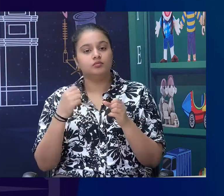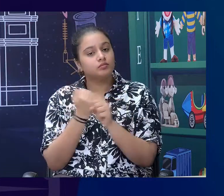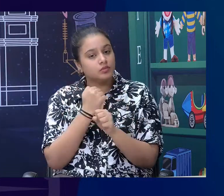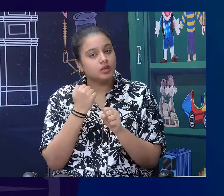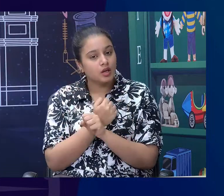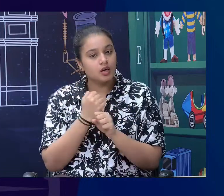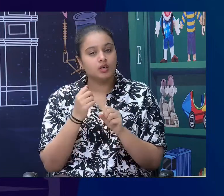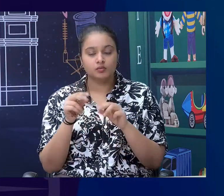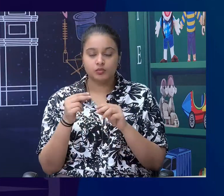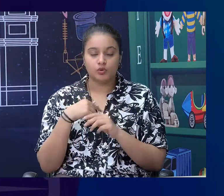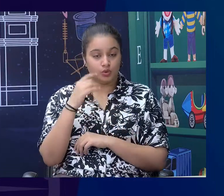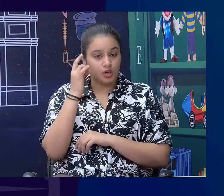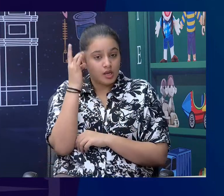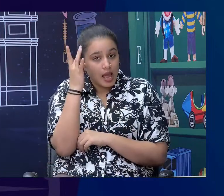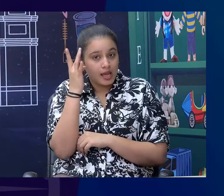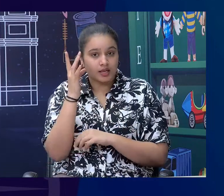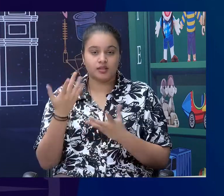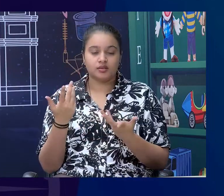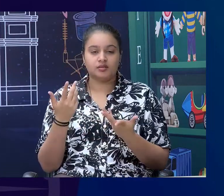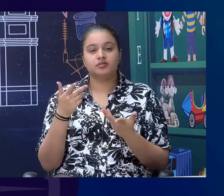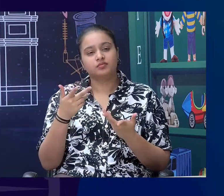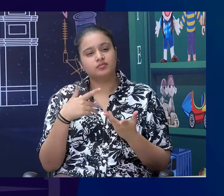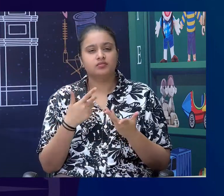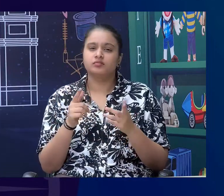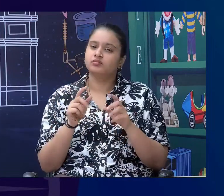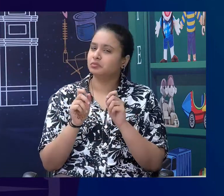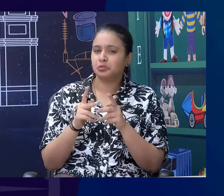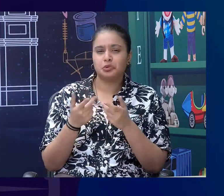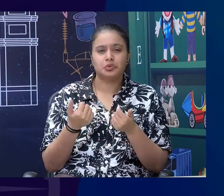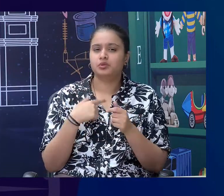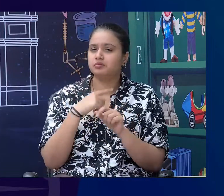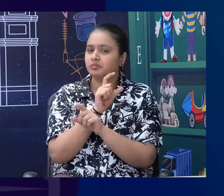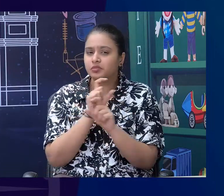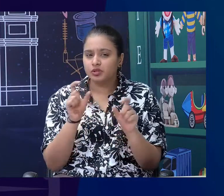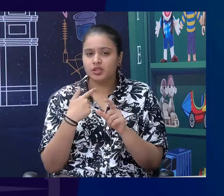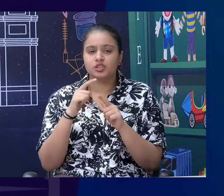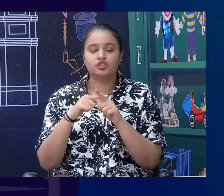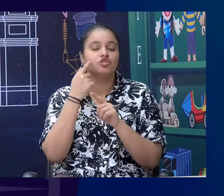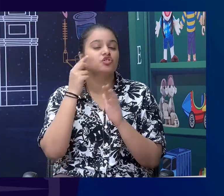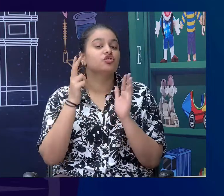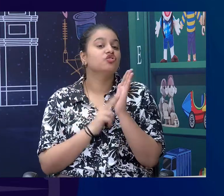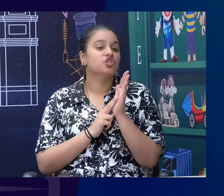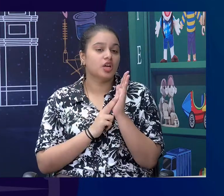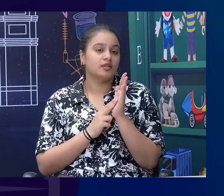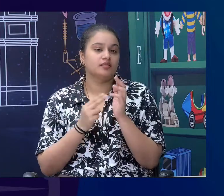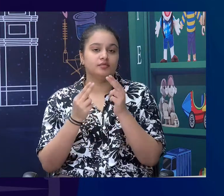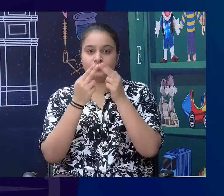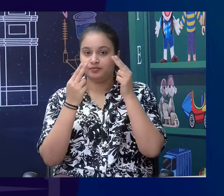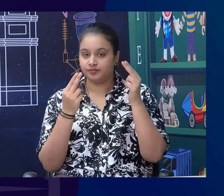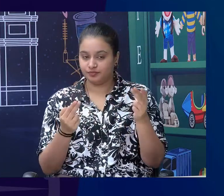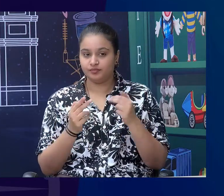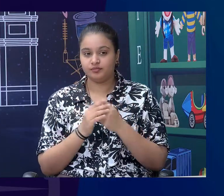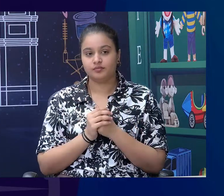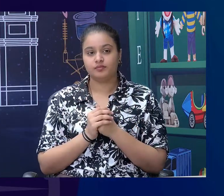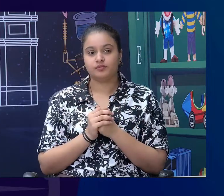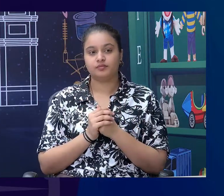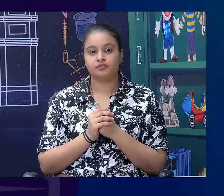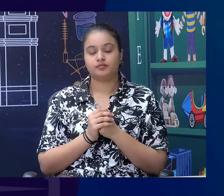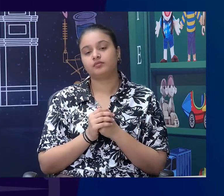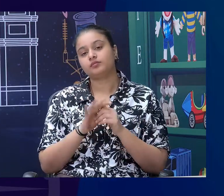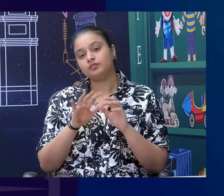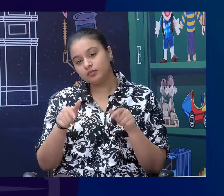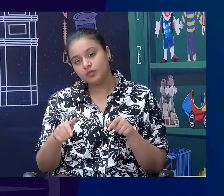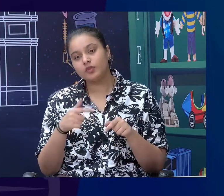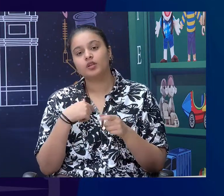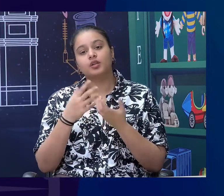got angry and the animals got angry, which was justified. Yes. And then the jinn enters the story and he arrives and